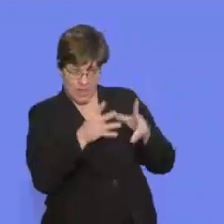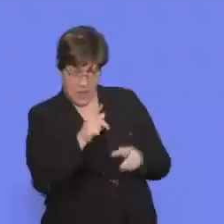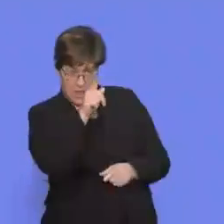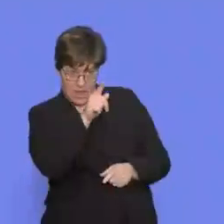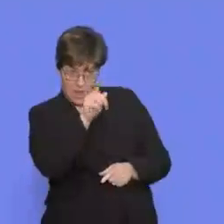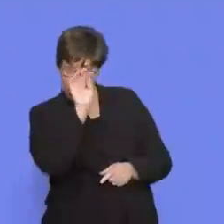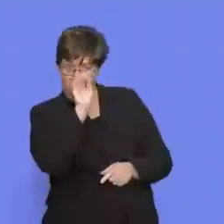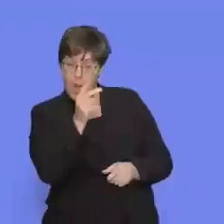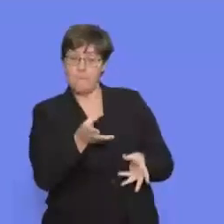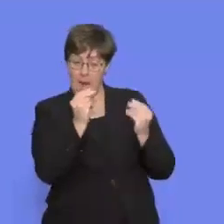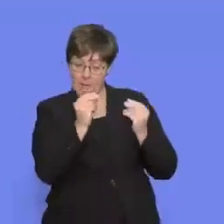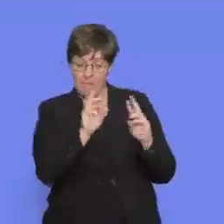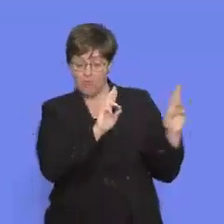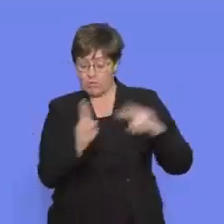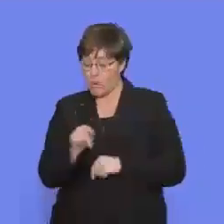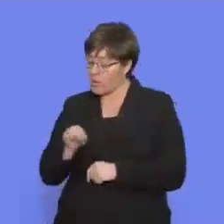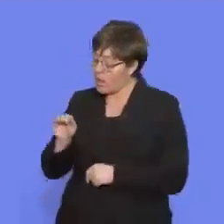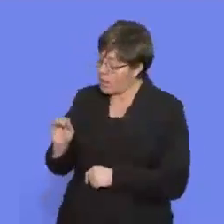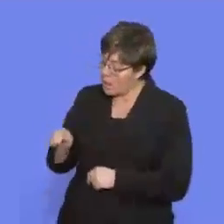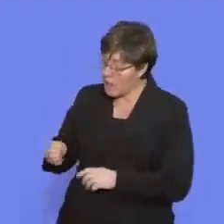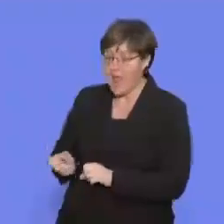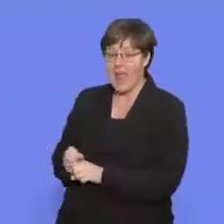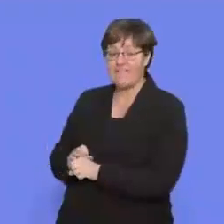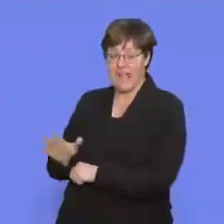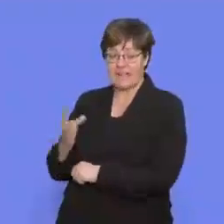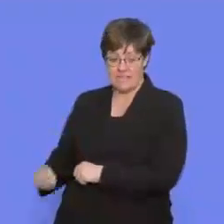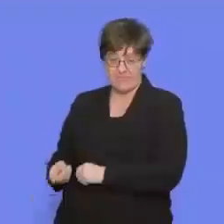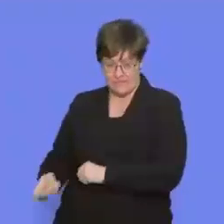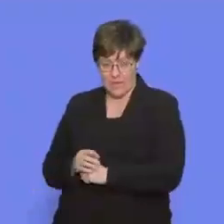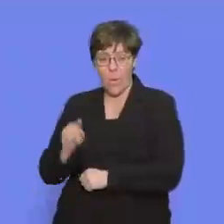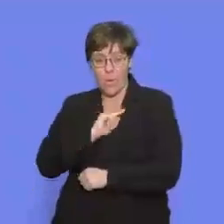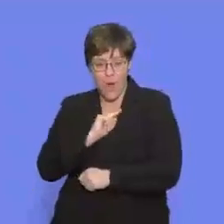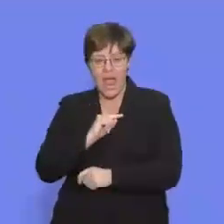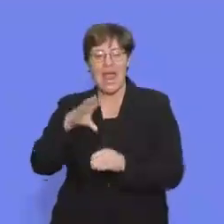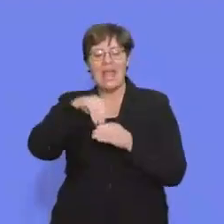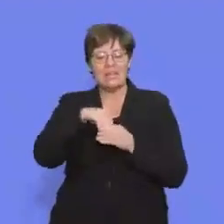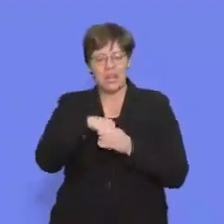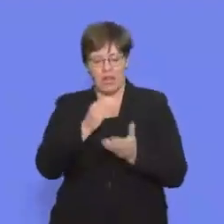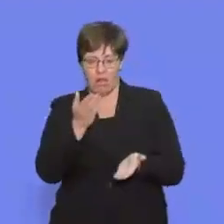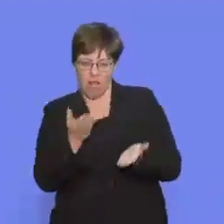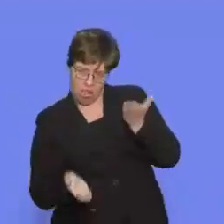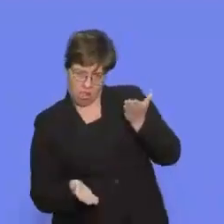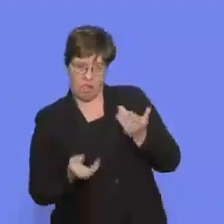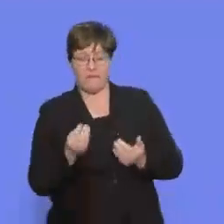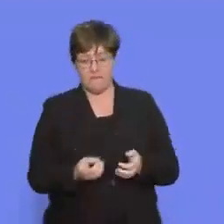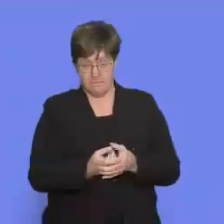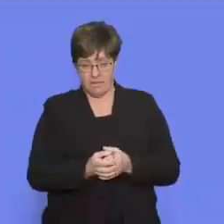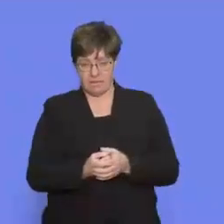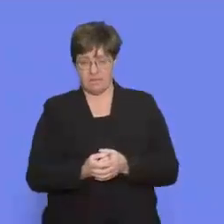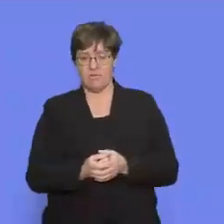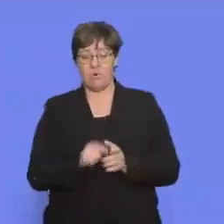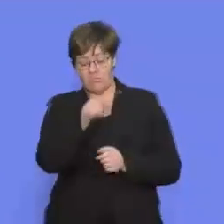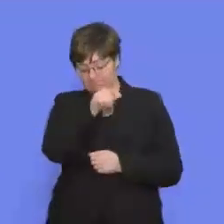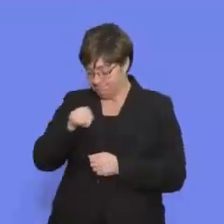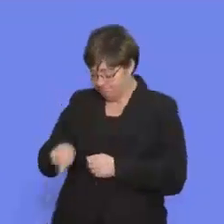detect the imbalance. Remember, we're talking about the internal environment. So imbalance is detected by